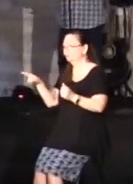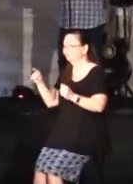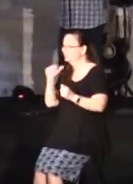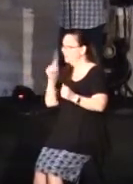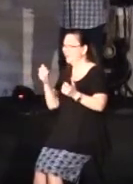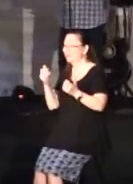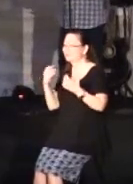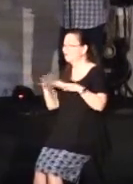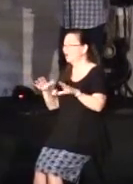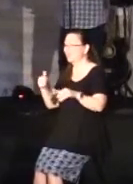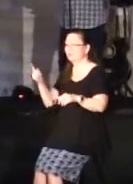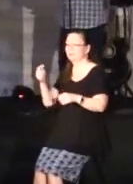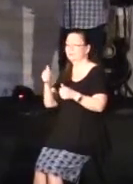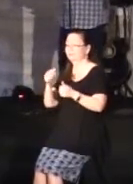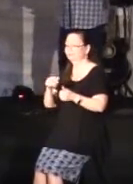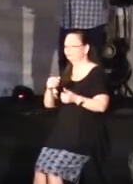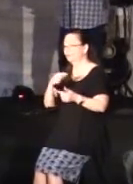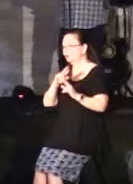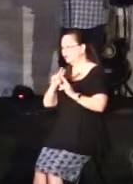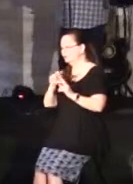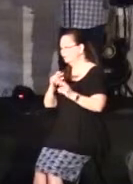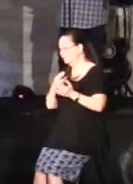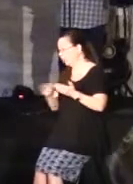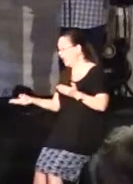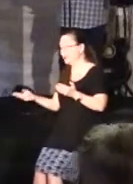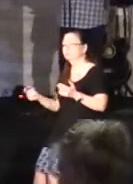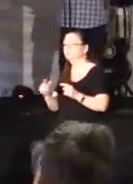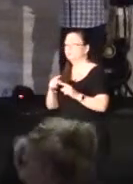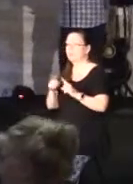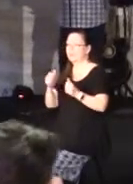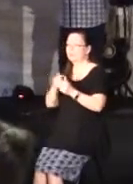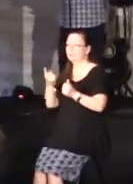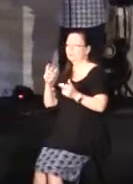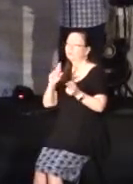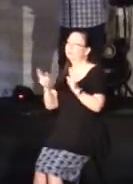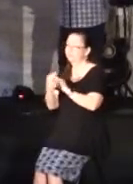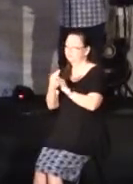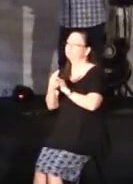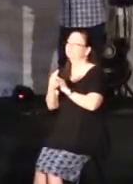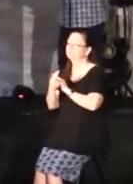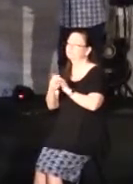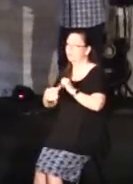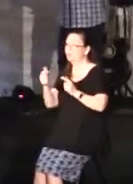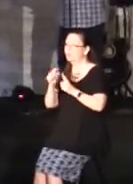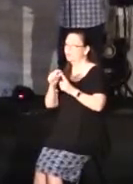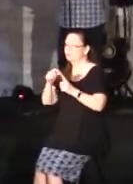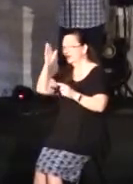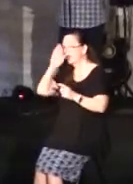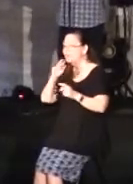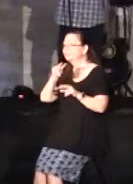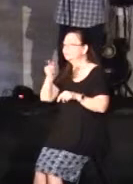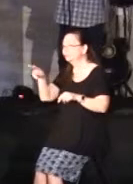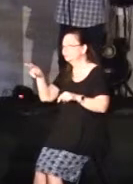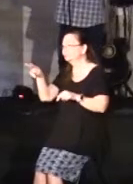not wanting anyone to perish, but for everyone to come to repentance. In other words, God looks